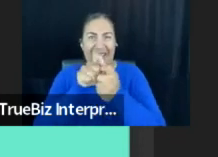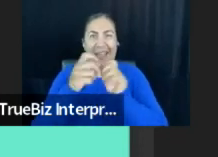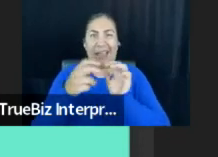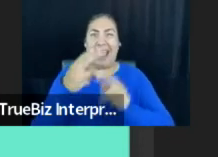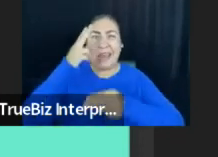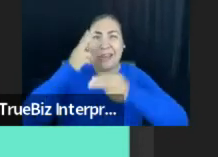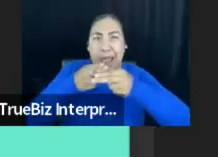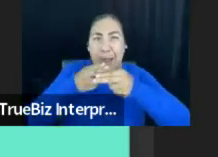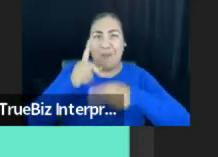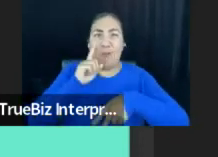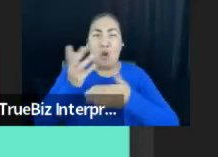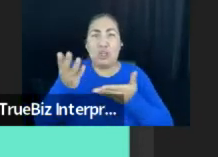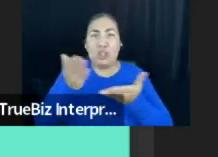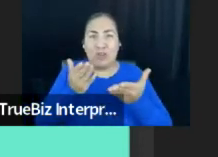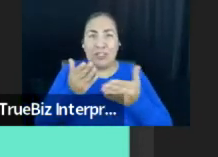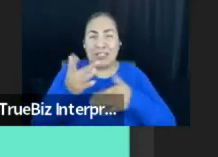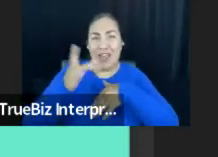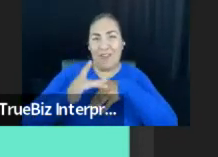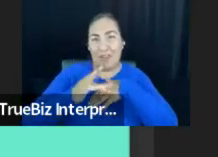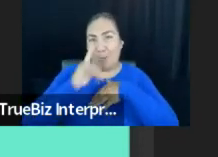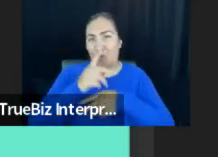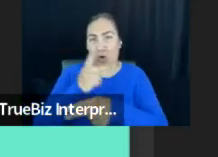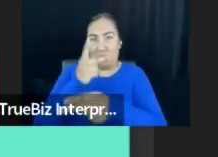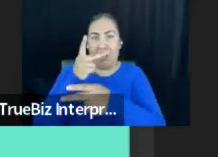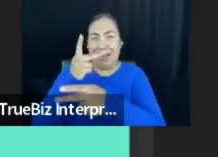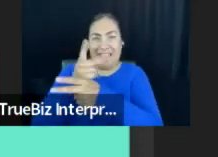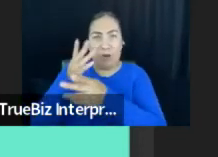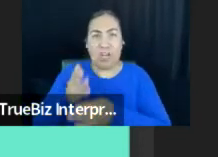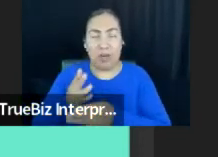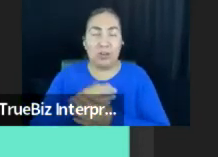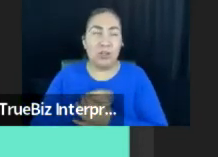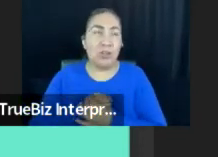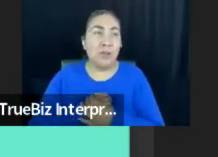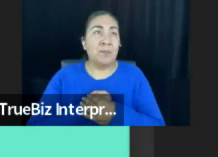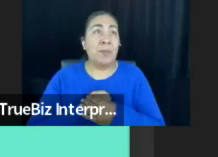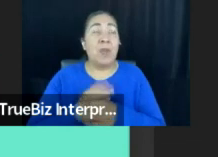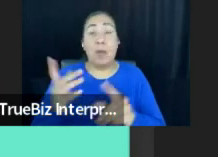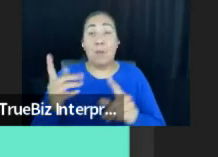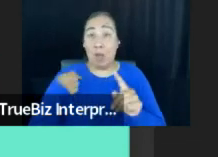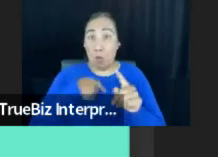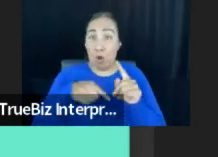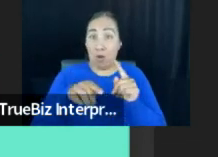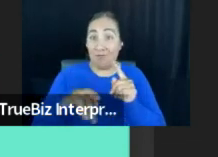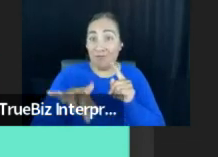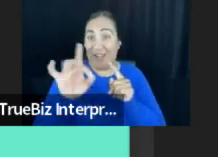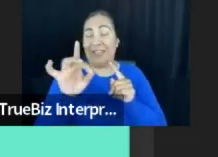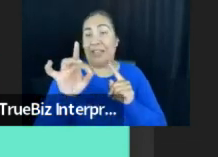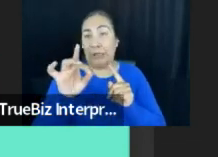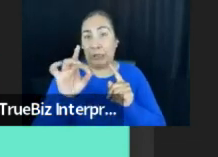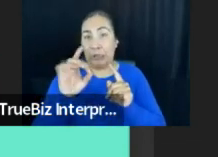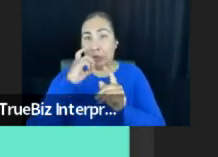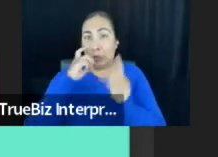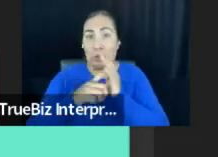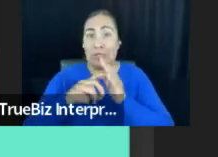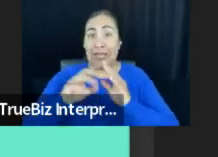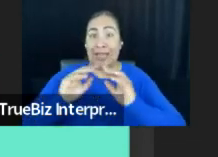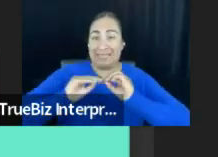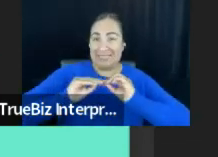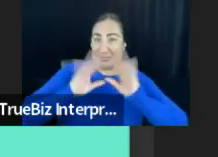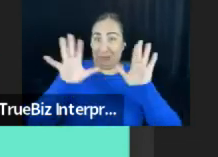might be available to caretakers. That we're finding that as explicit as we can